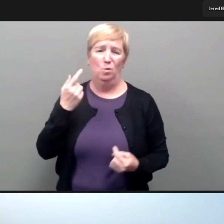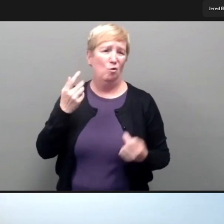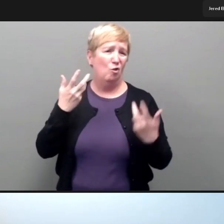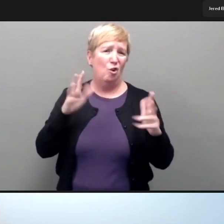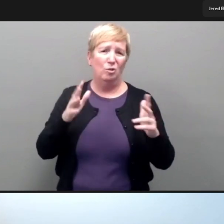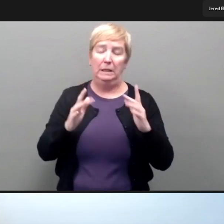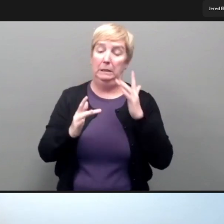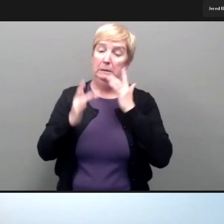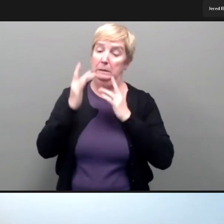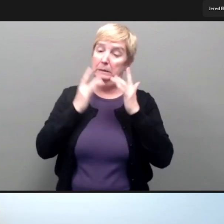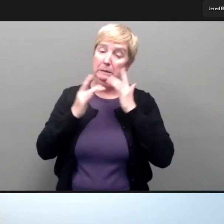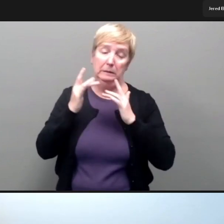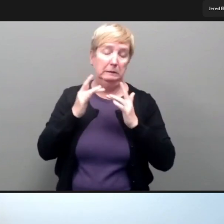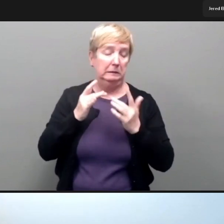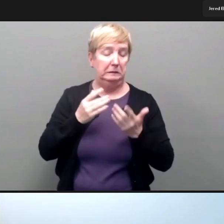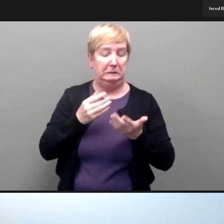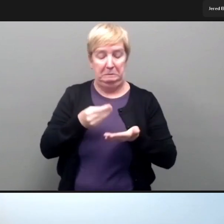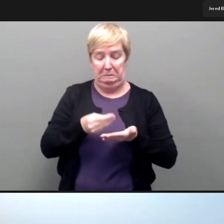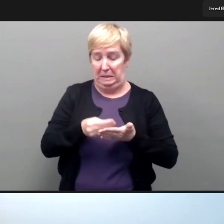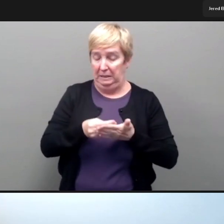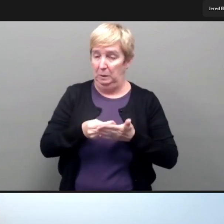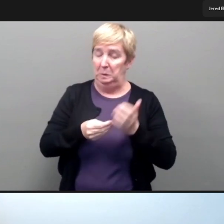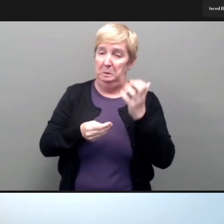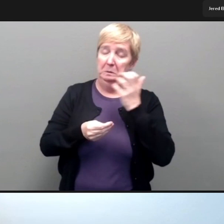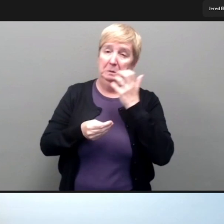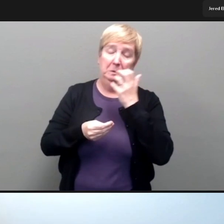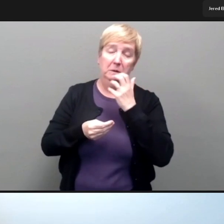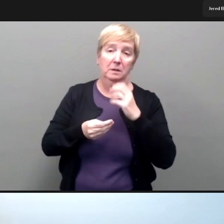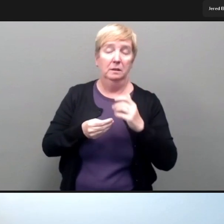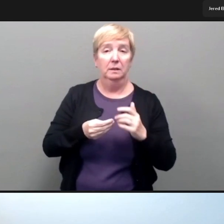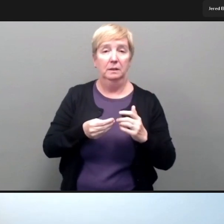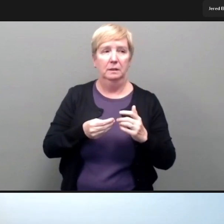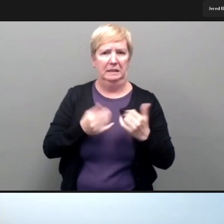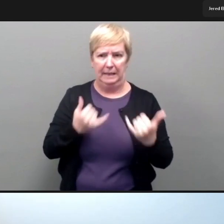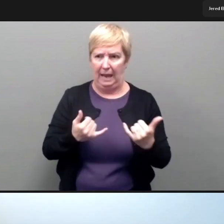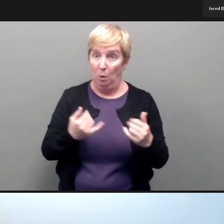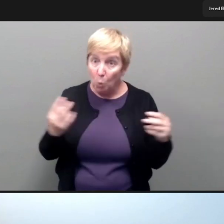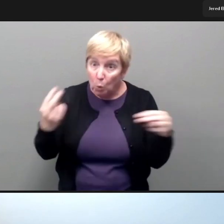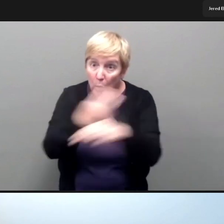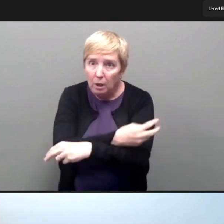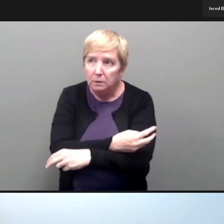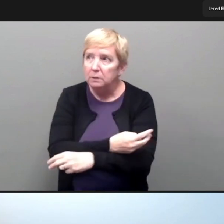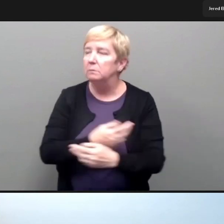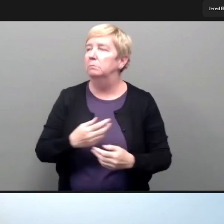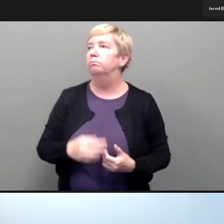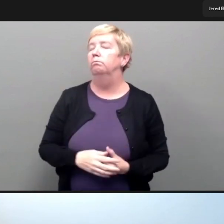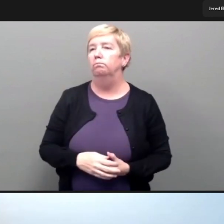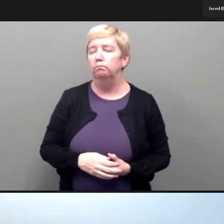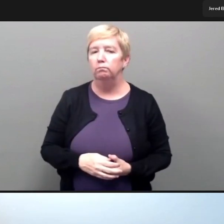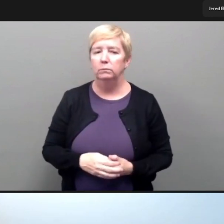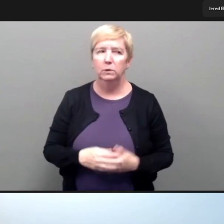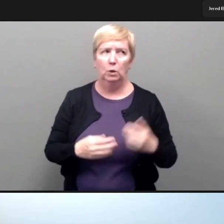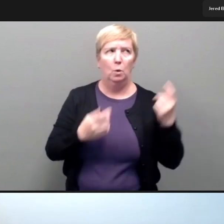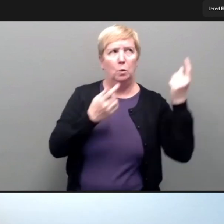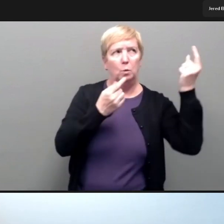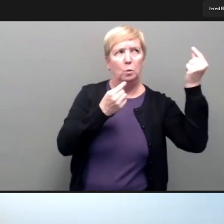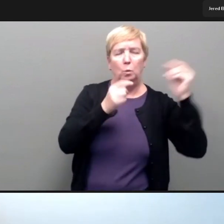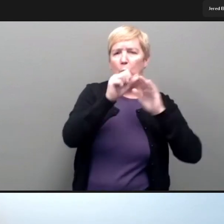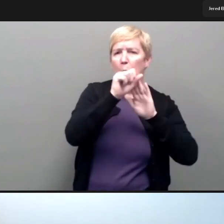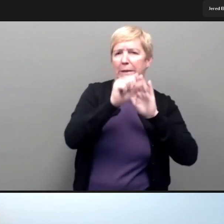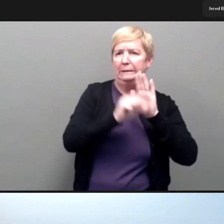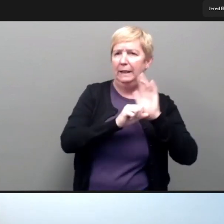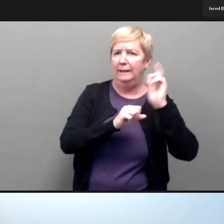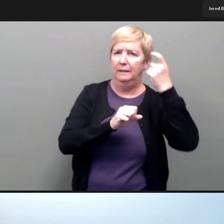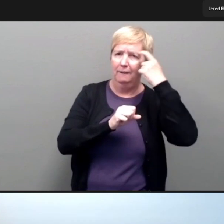shortages looming. These can't have been improved. Part of the question I'm wondering is, what is the state doing in light of